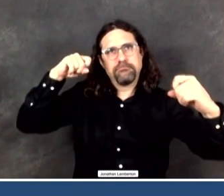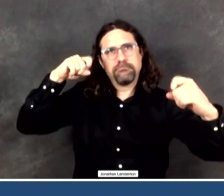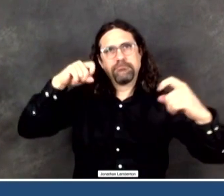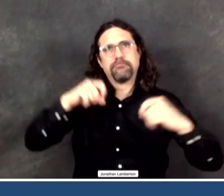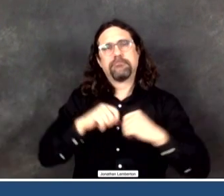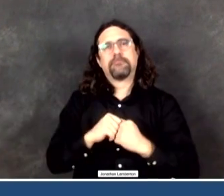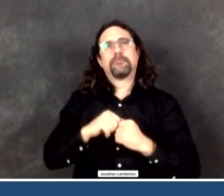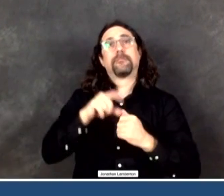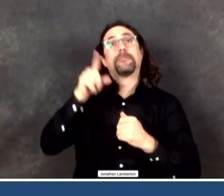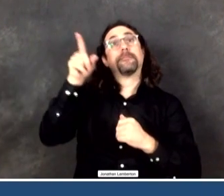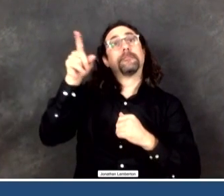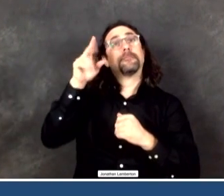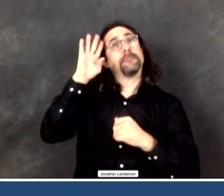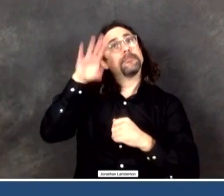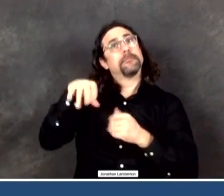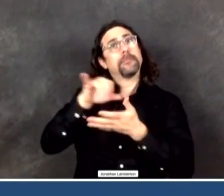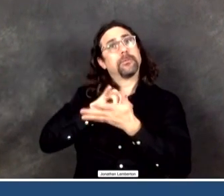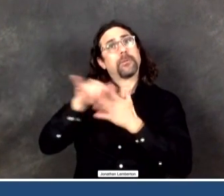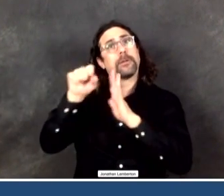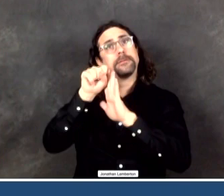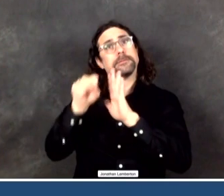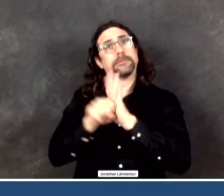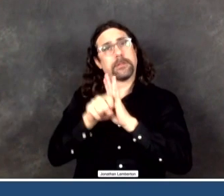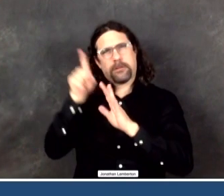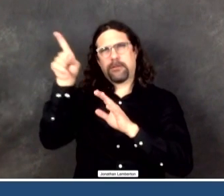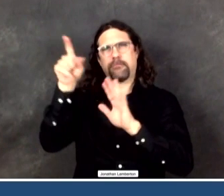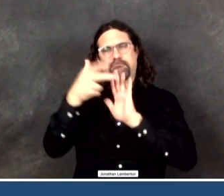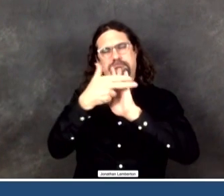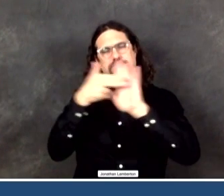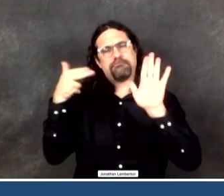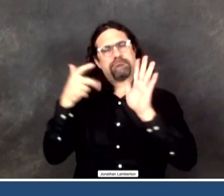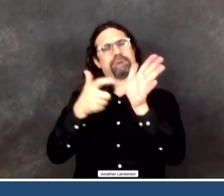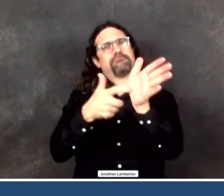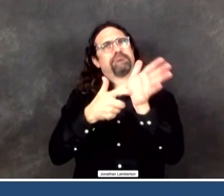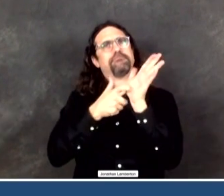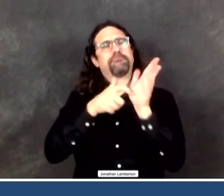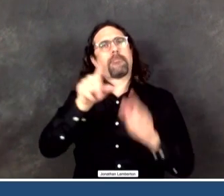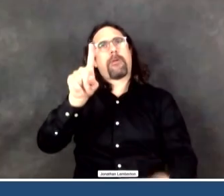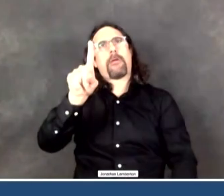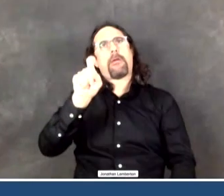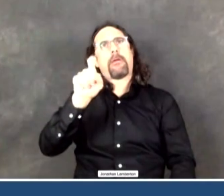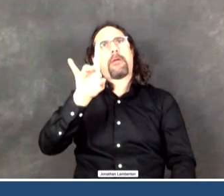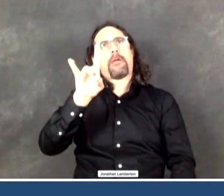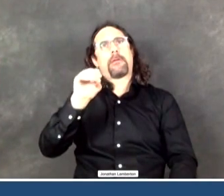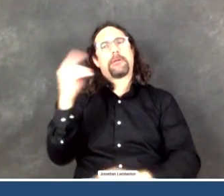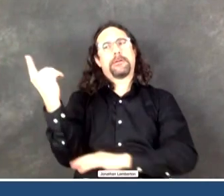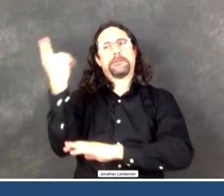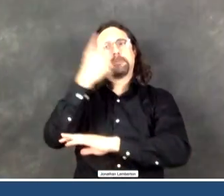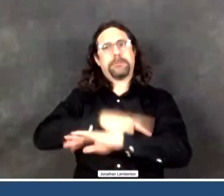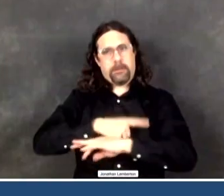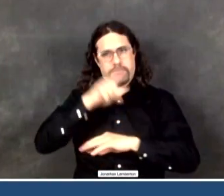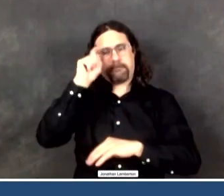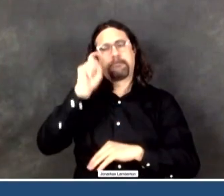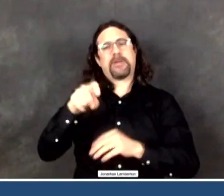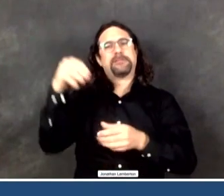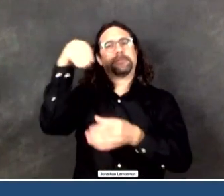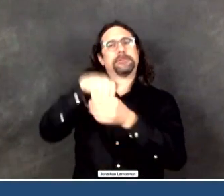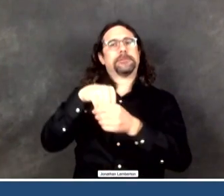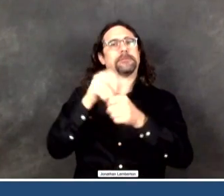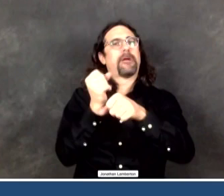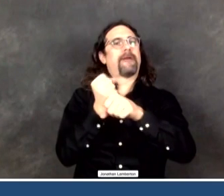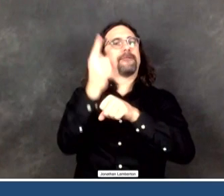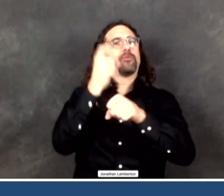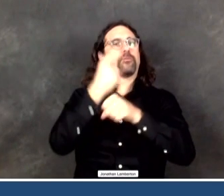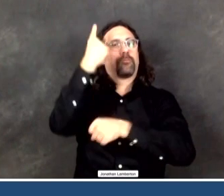We're going to work with the state to continue that waiver so that we can see the school year through, but again,